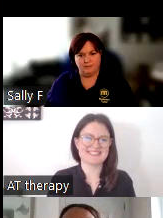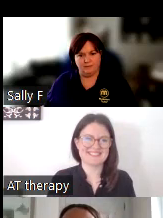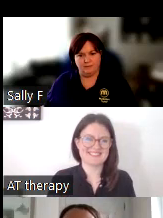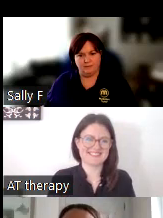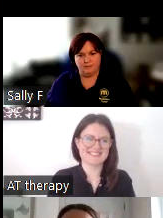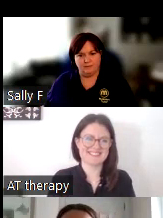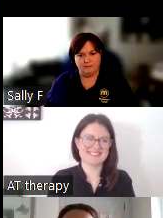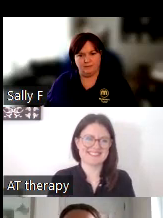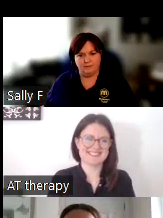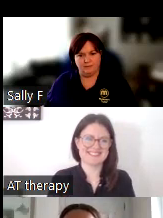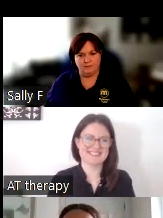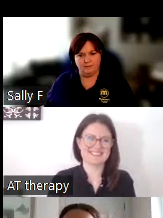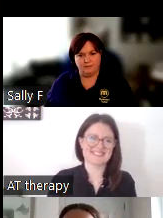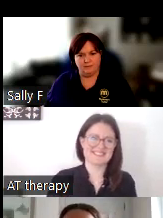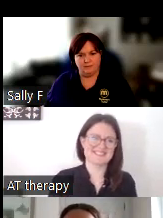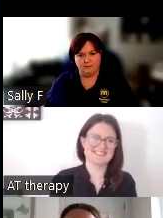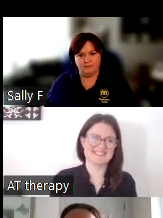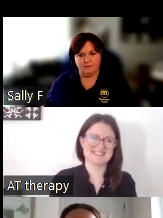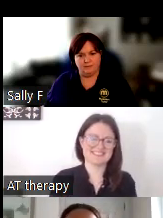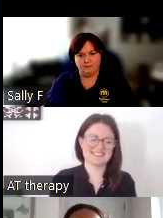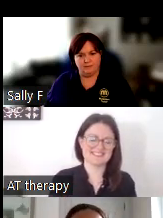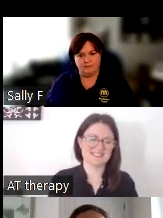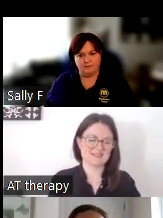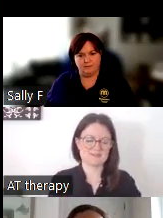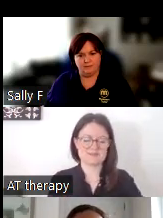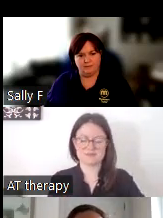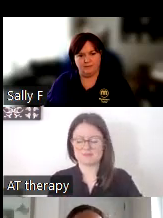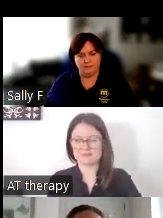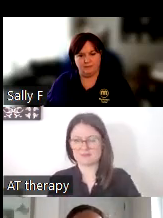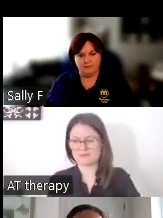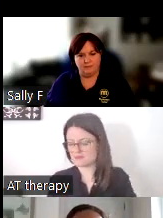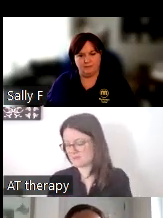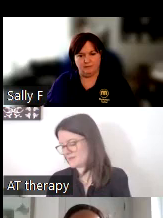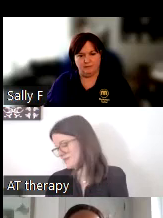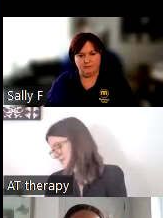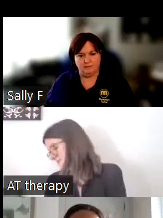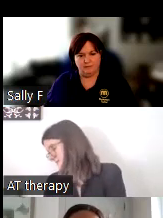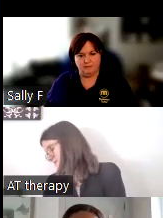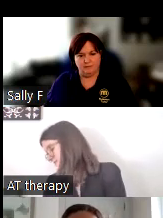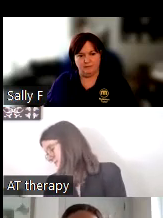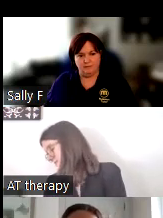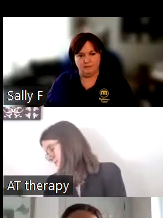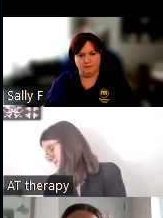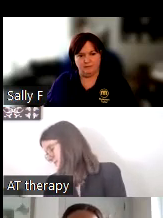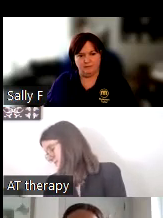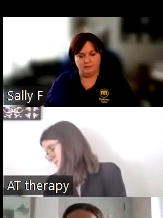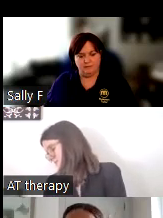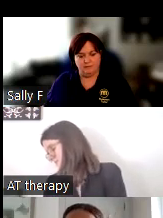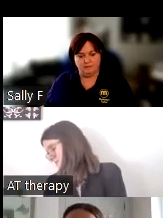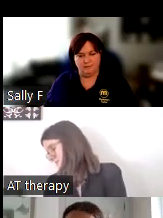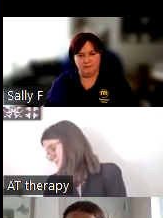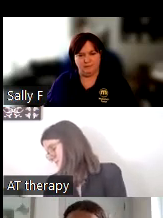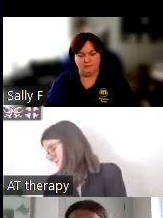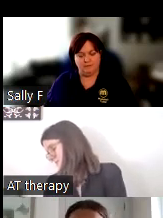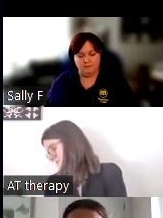feel confident going into that then when it becomes a whole class topic. So another way you can use Makaton is to support